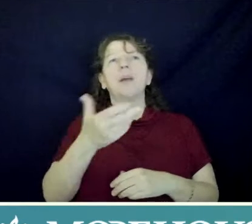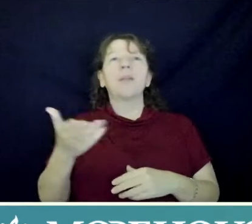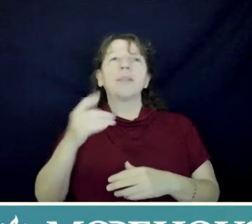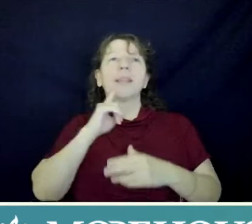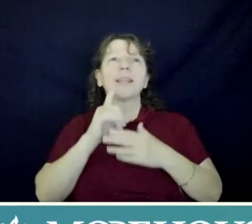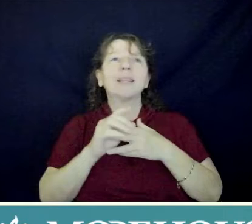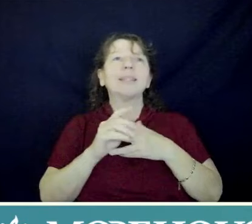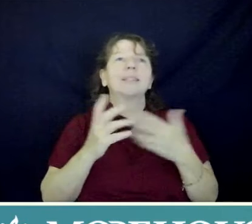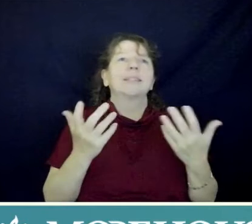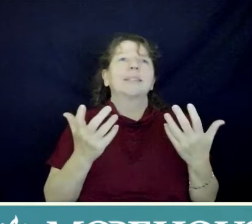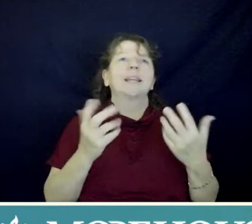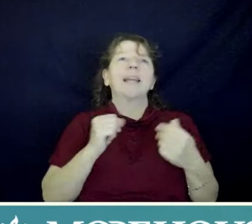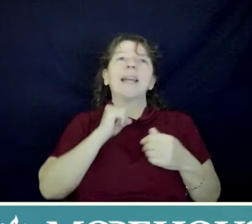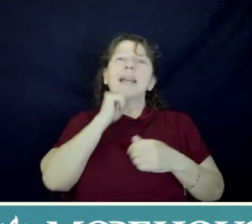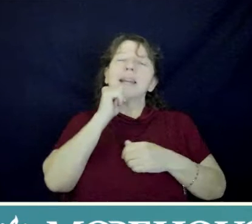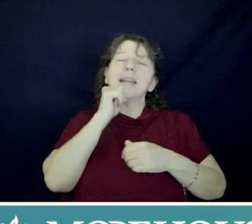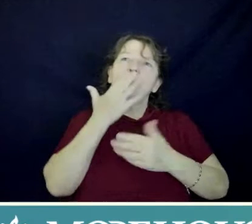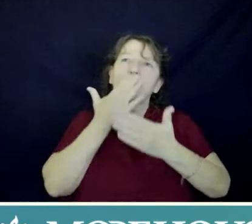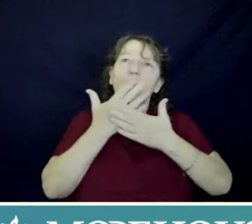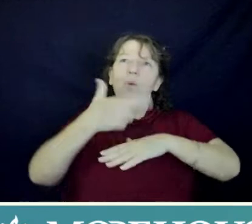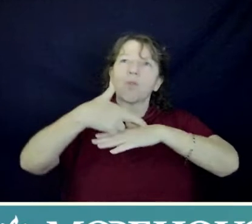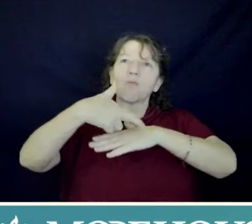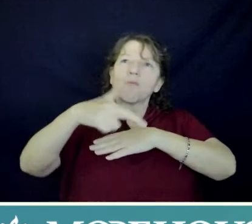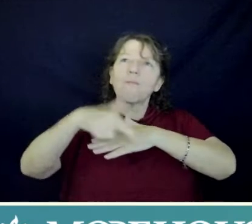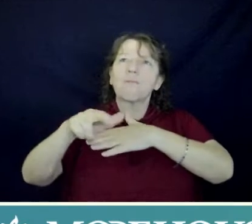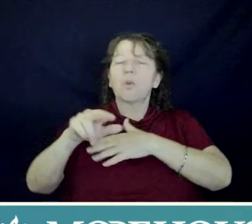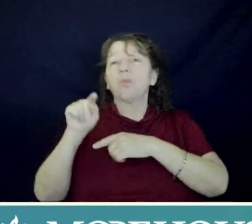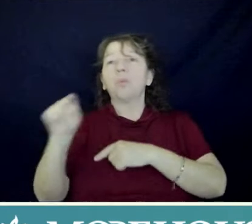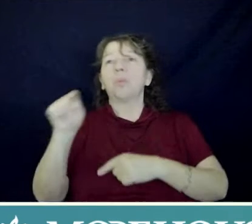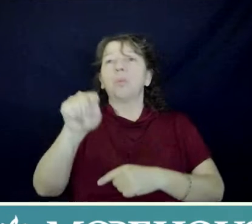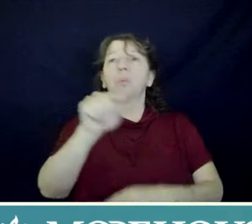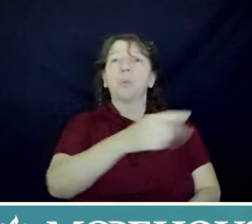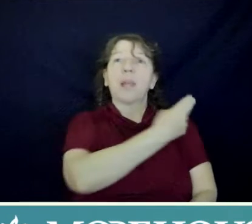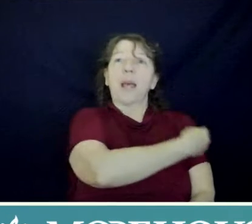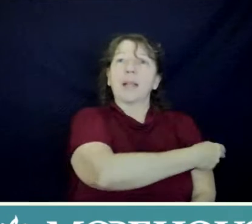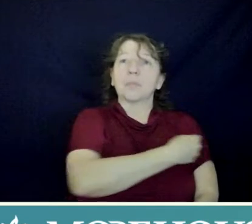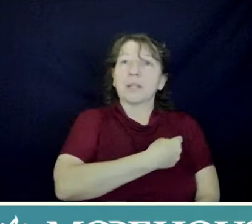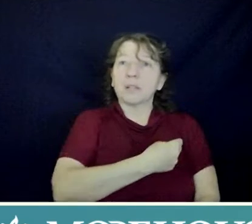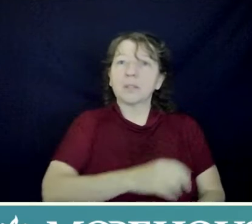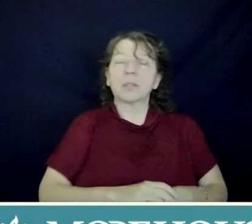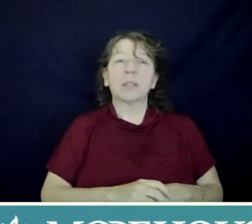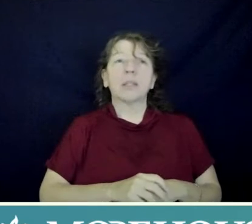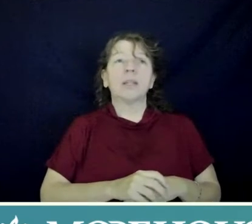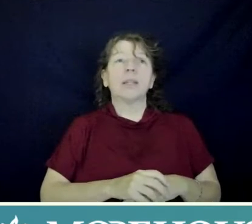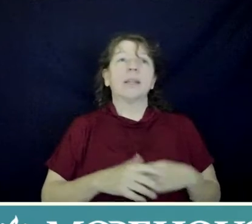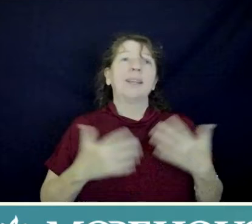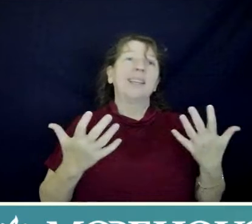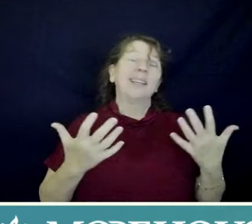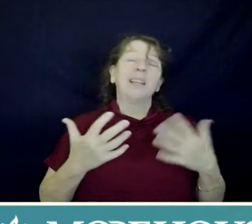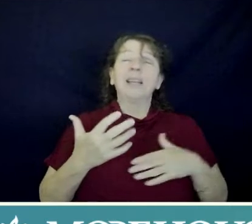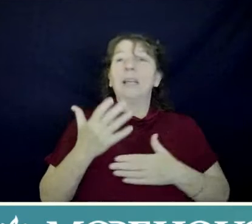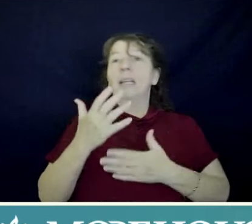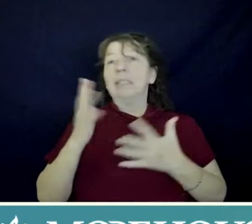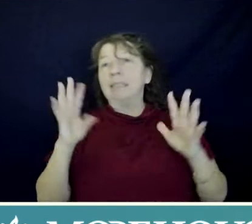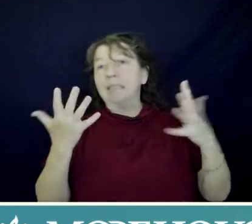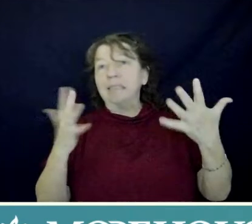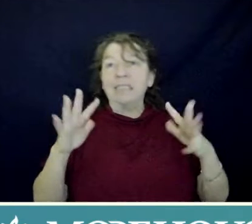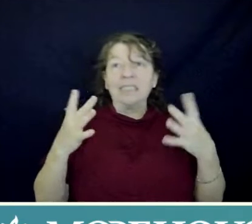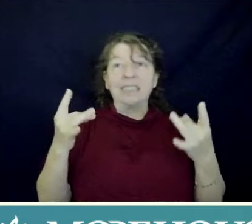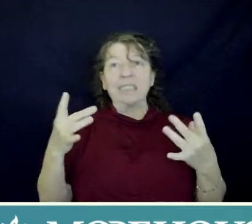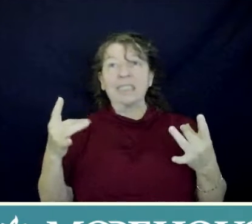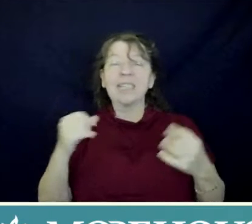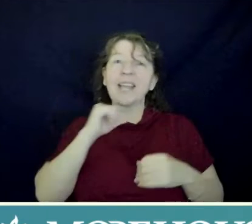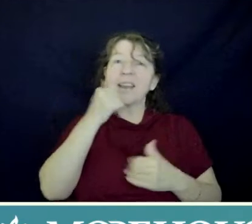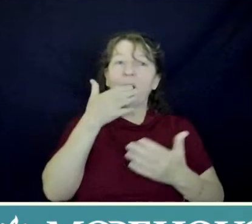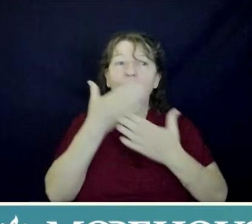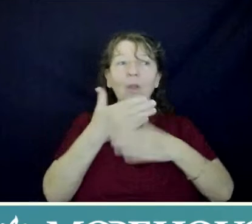to tertiary hospitals for advanced HIV treatment are very fragmented or lacking. So it's an area of work that the